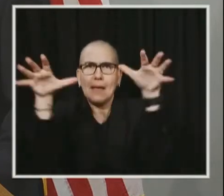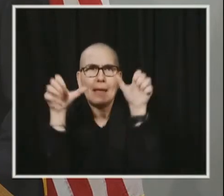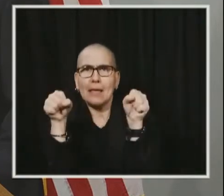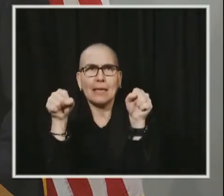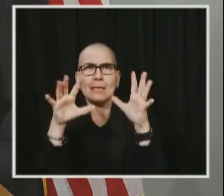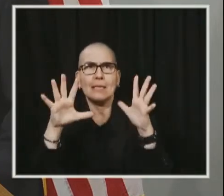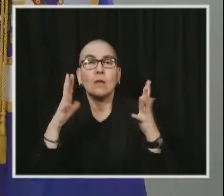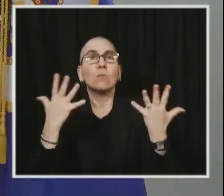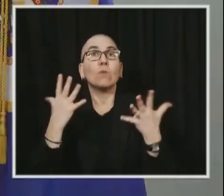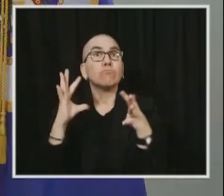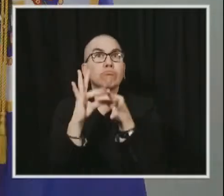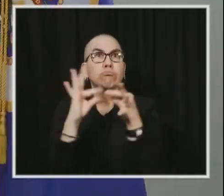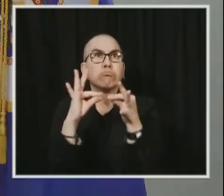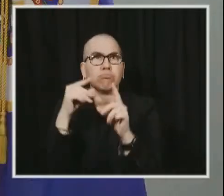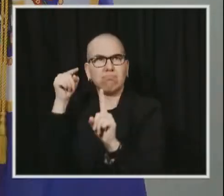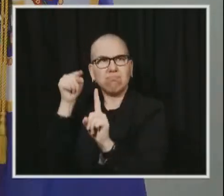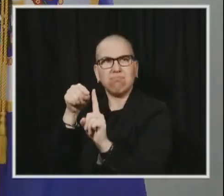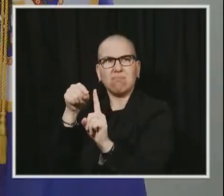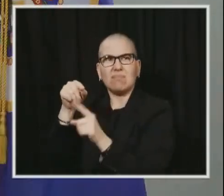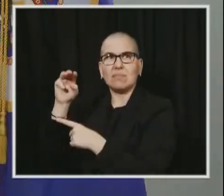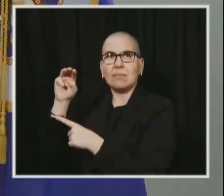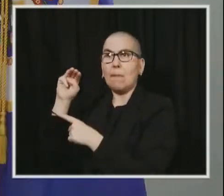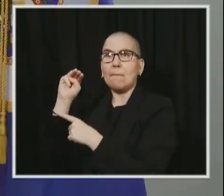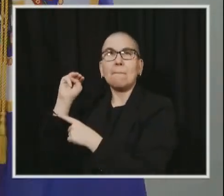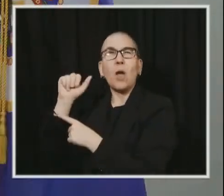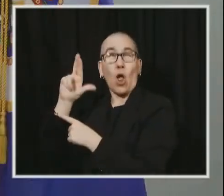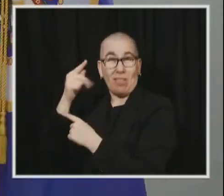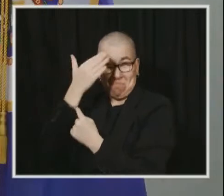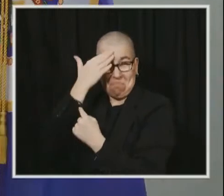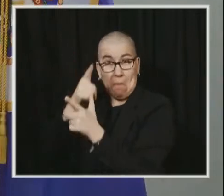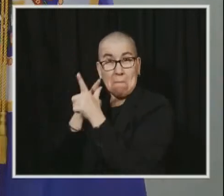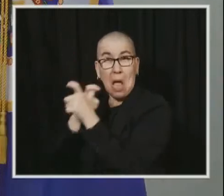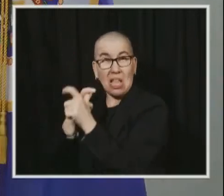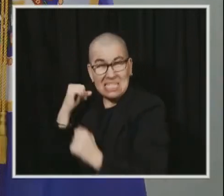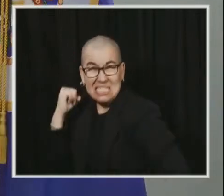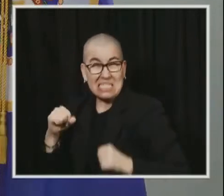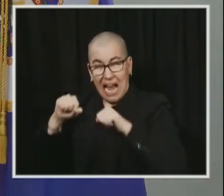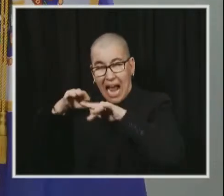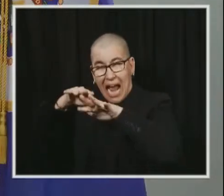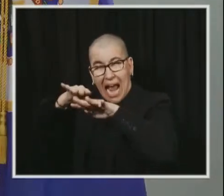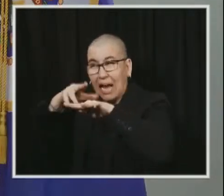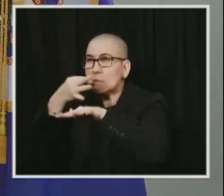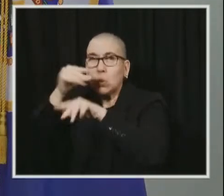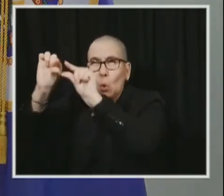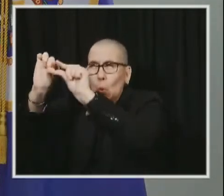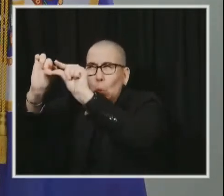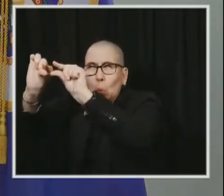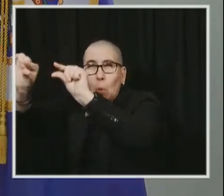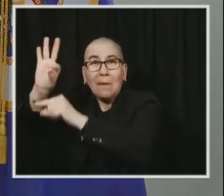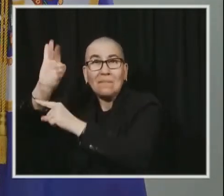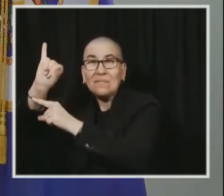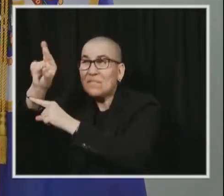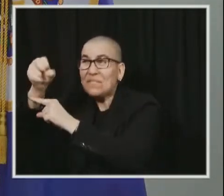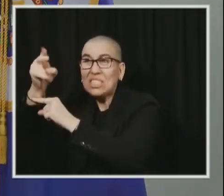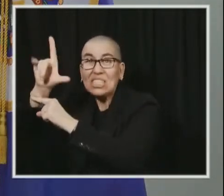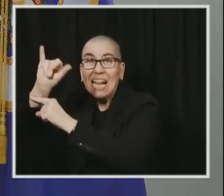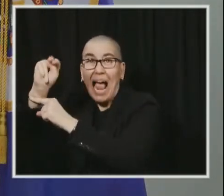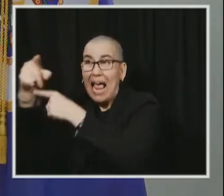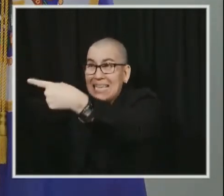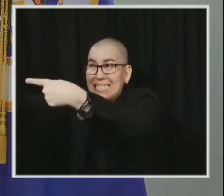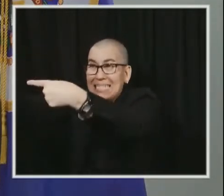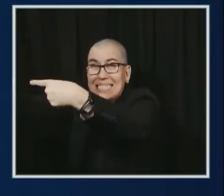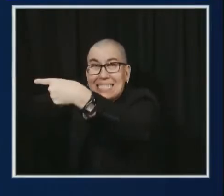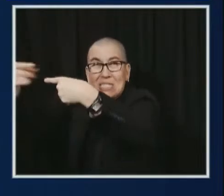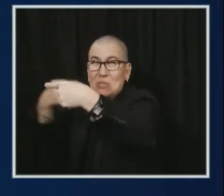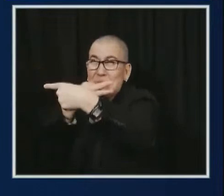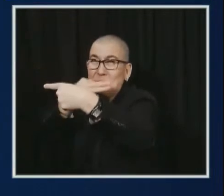analogy. This is time for us to dig deep and let's finish this thing. The end is in sight. We can finish this. We can do it the right way. And daily